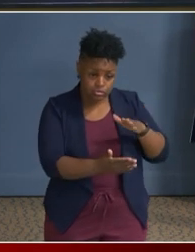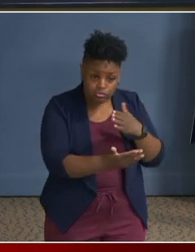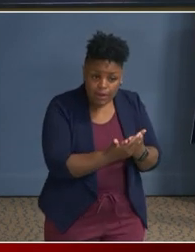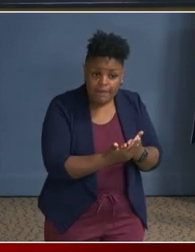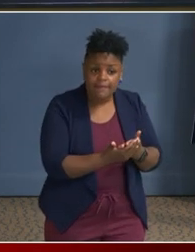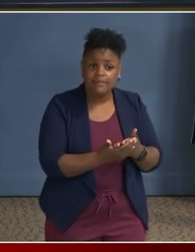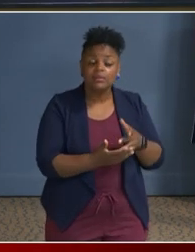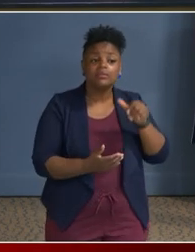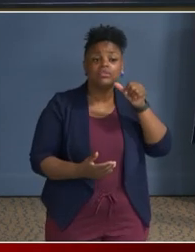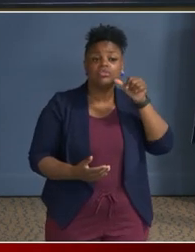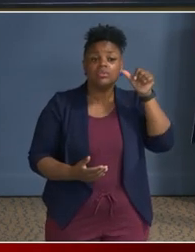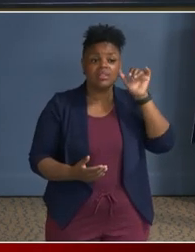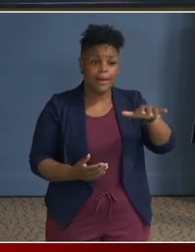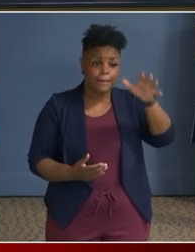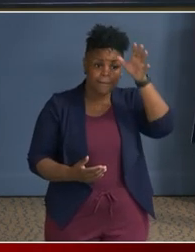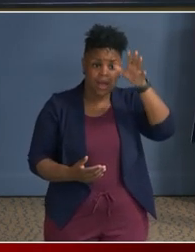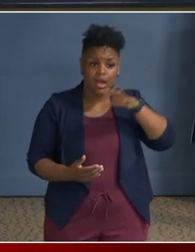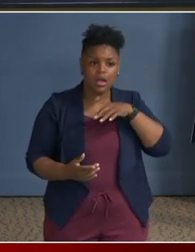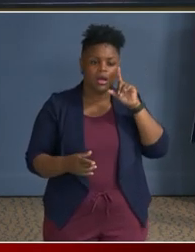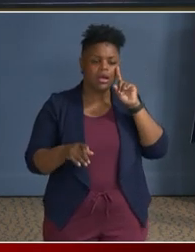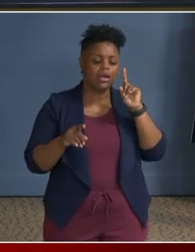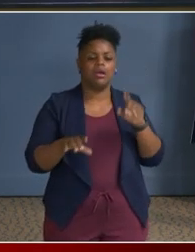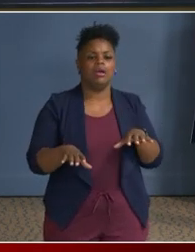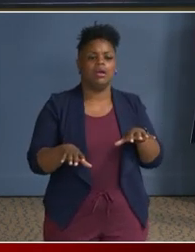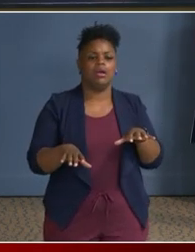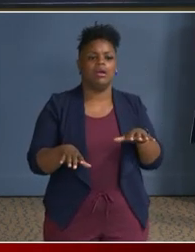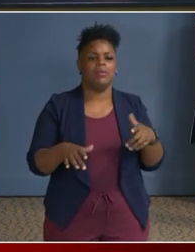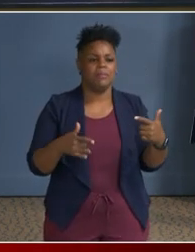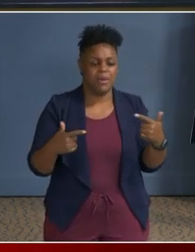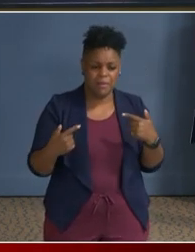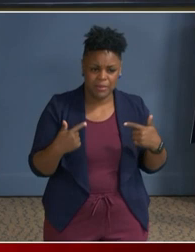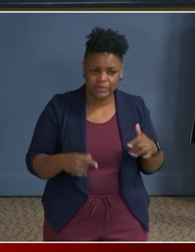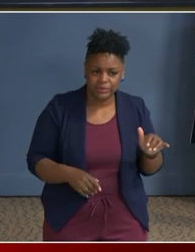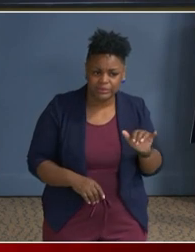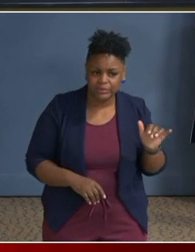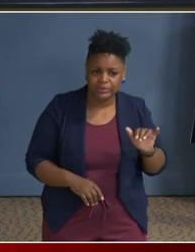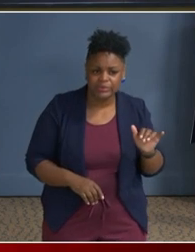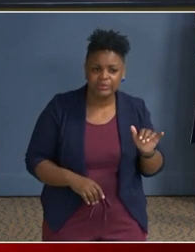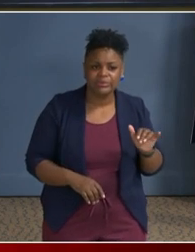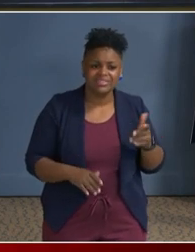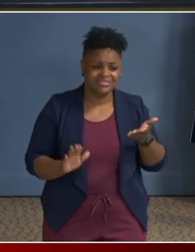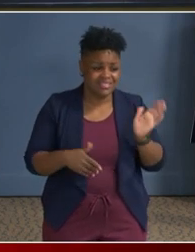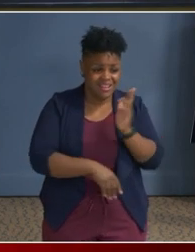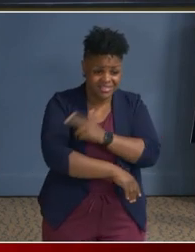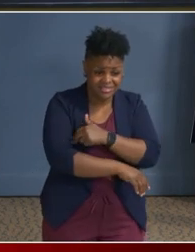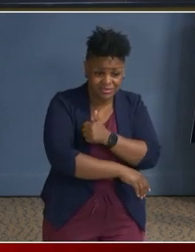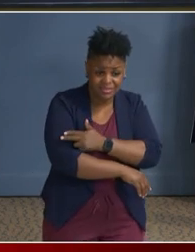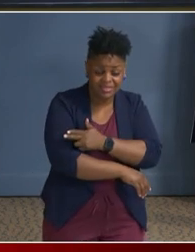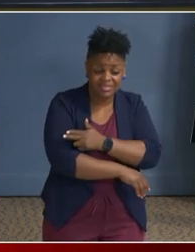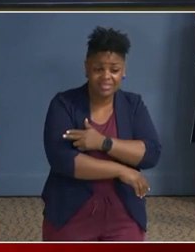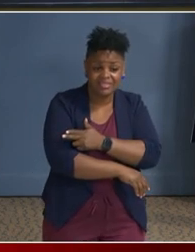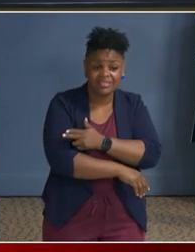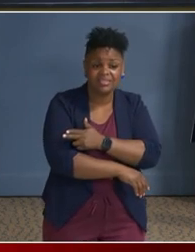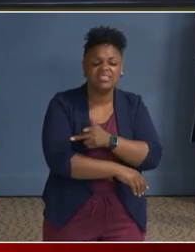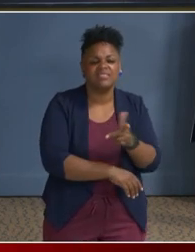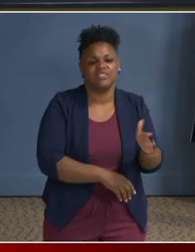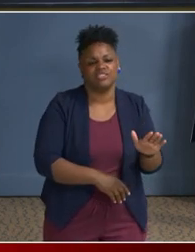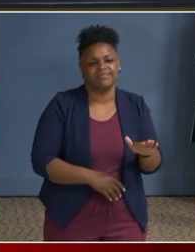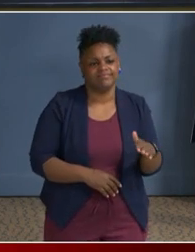was unconscious, suffering from gunshot wounds. He was transported to a local hospital where he was pronounced